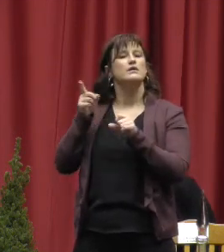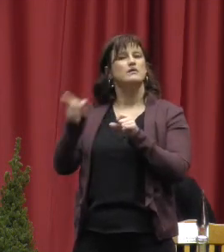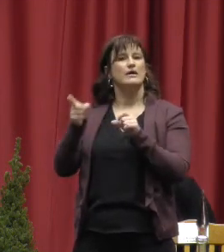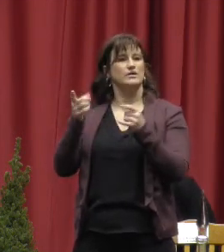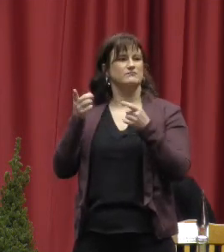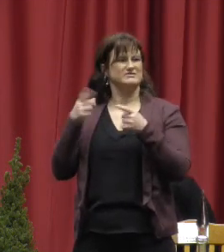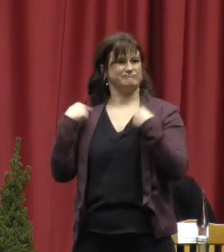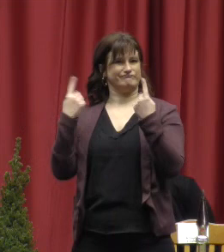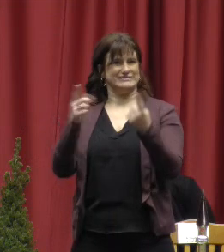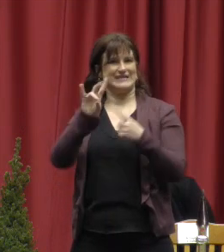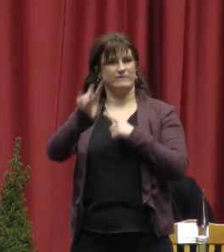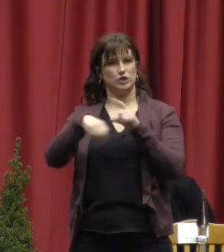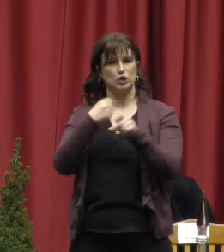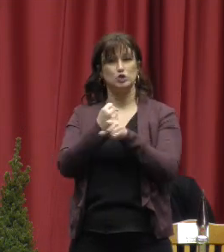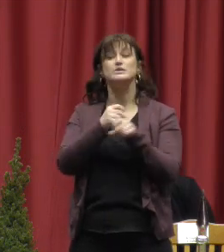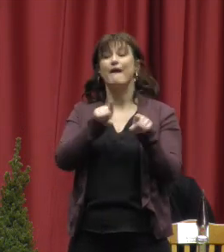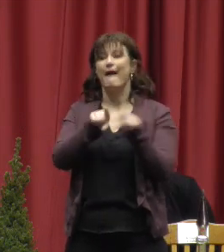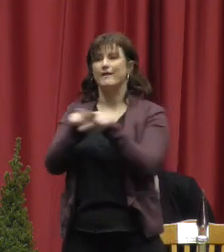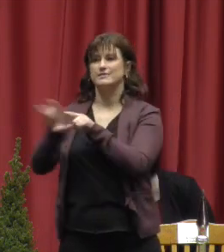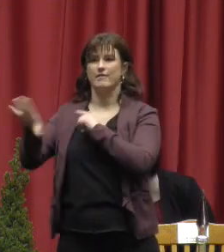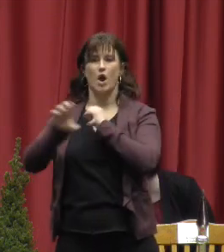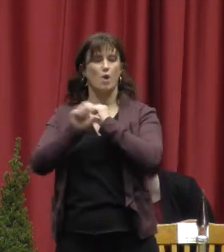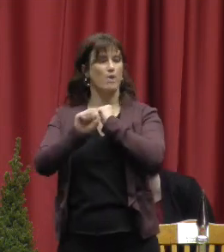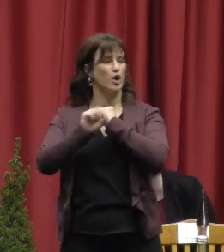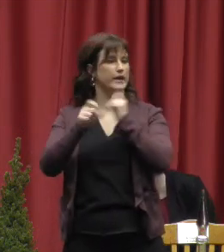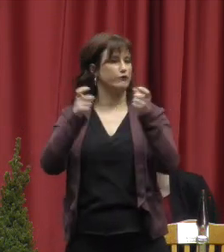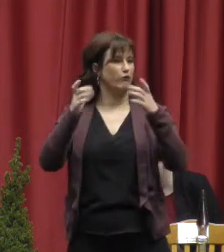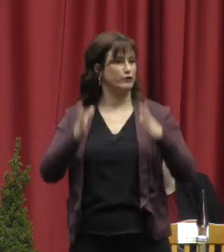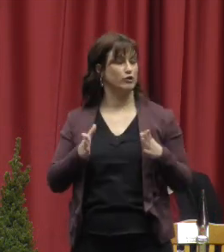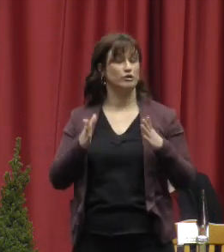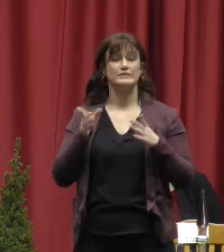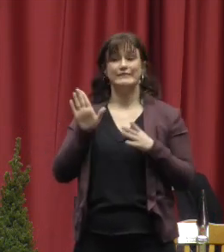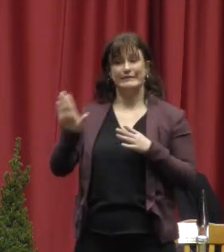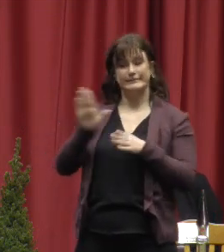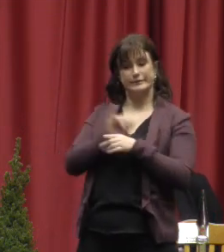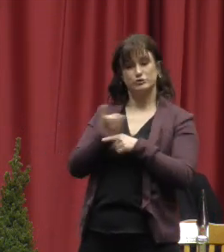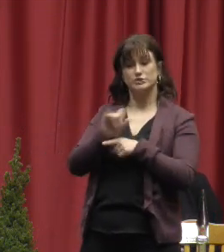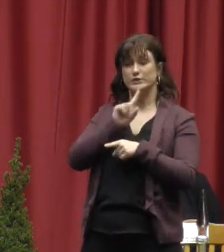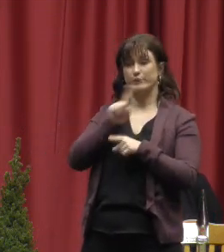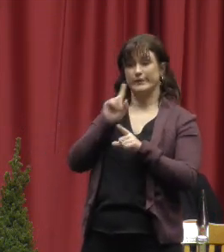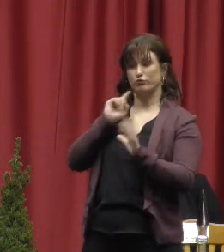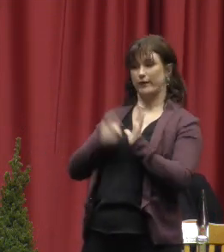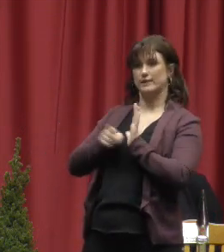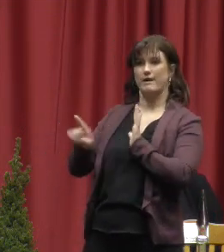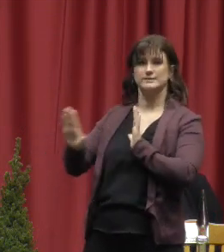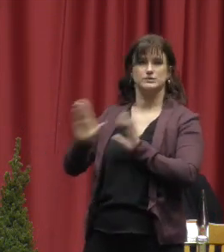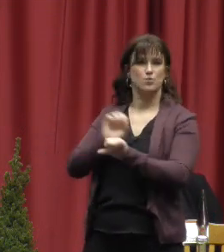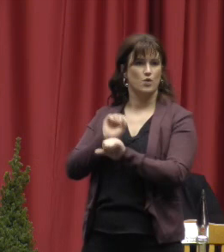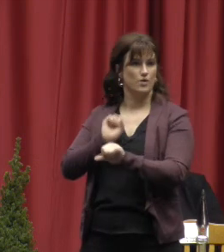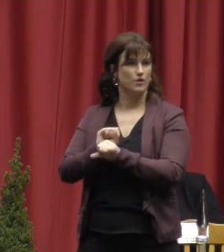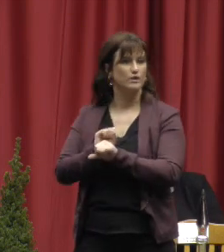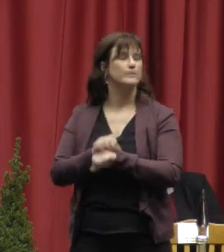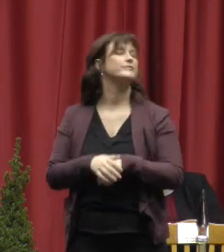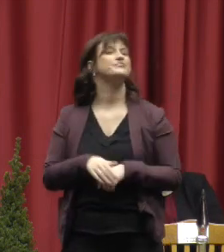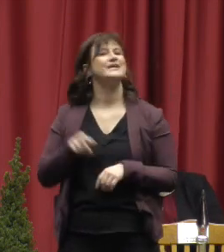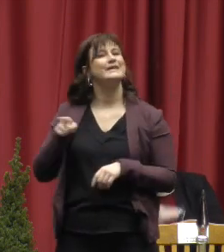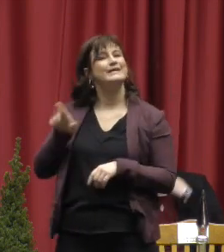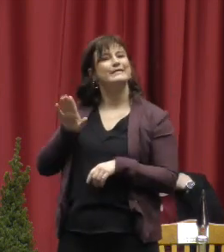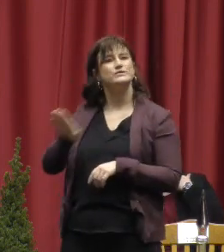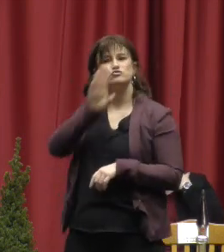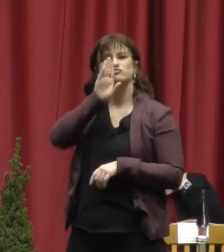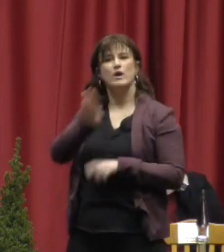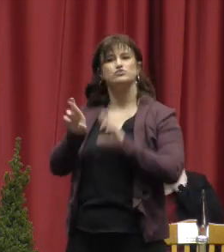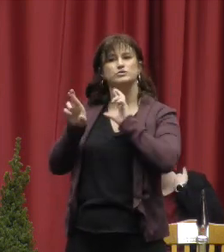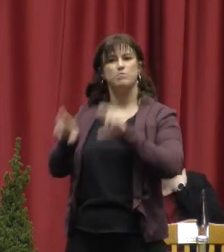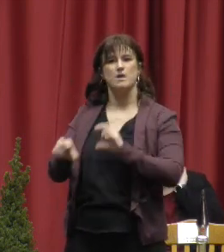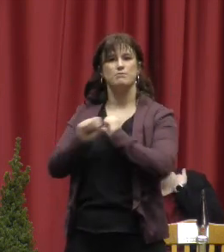Throughout his career, he's gained national industry recognition. In addition to managing Dreamstyle's direct response marketing strategy,